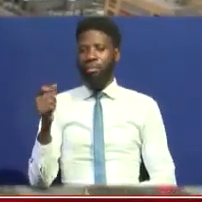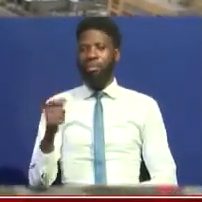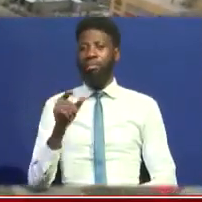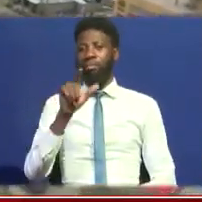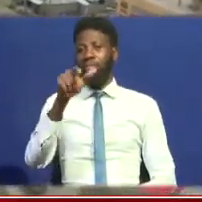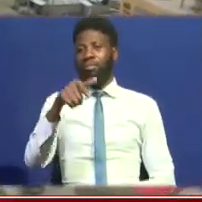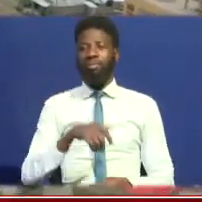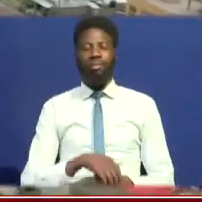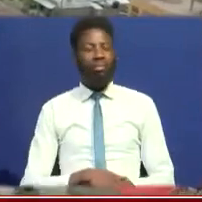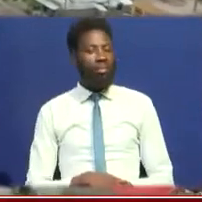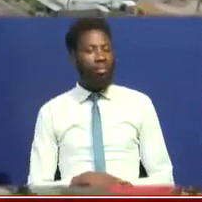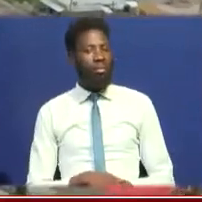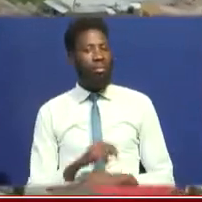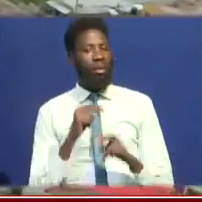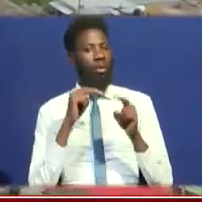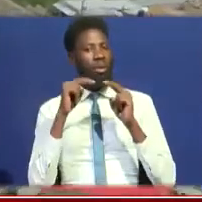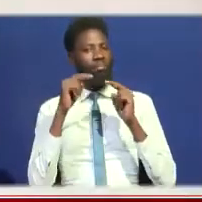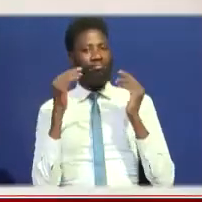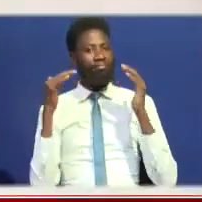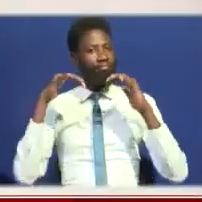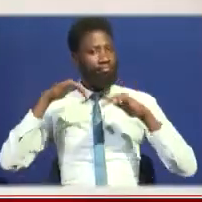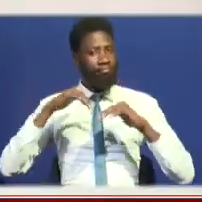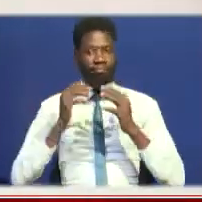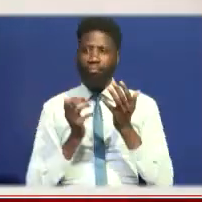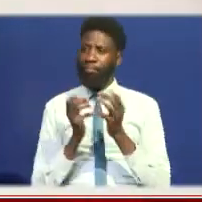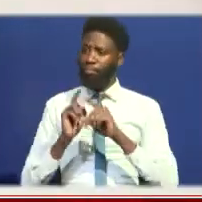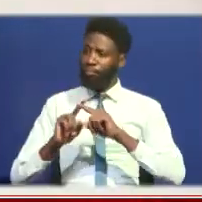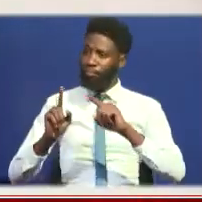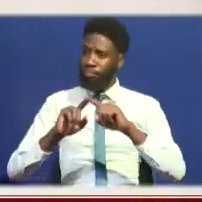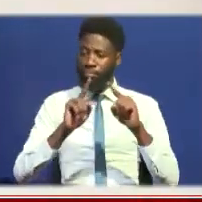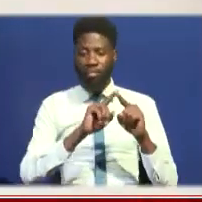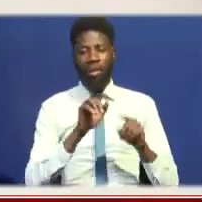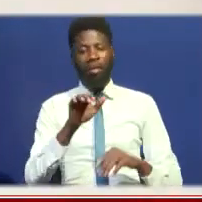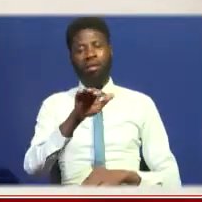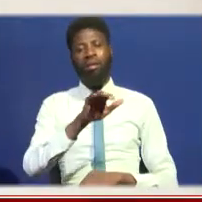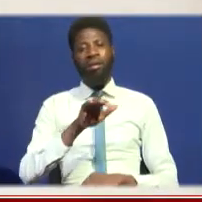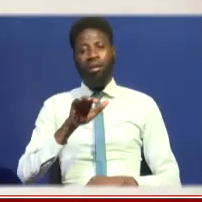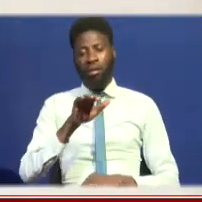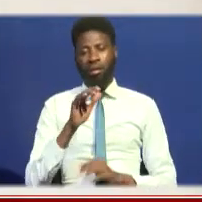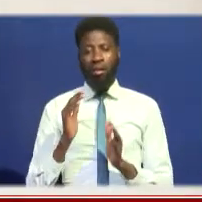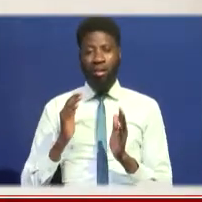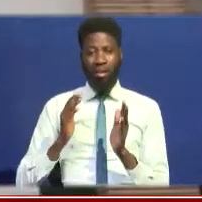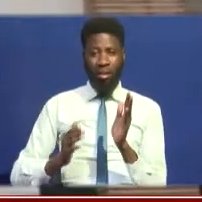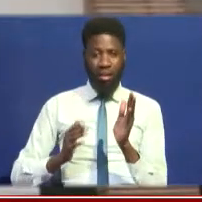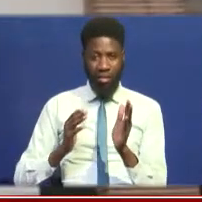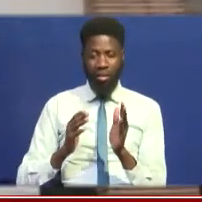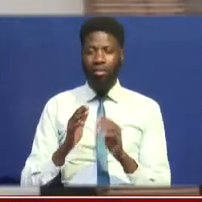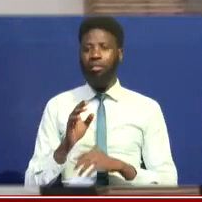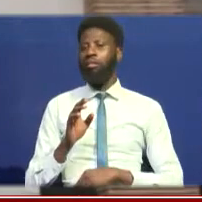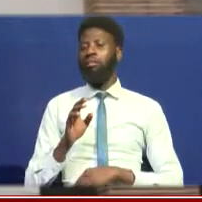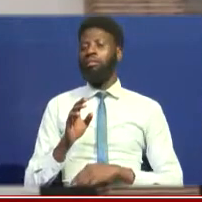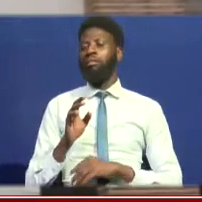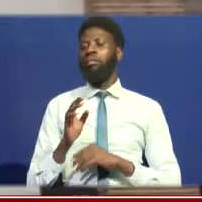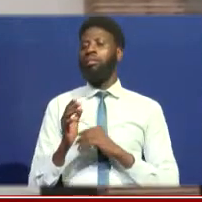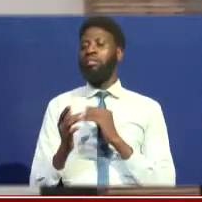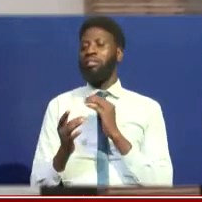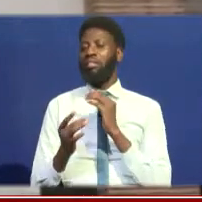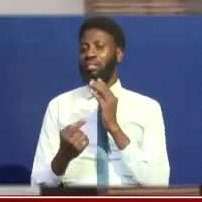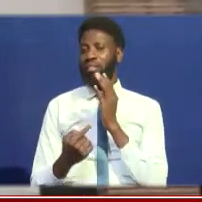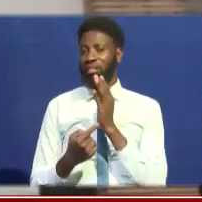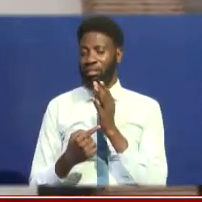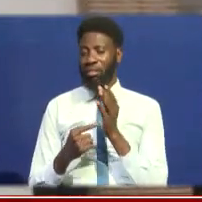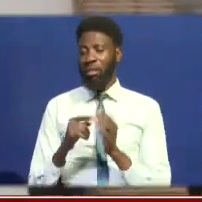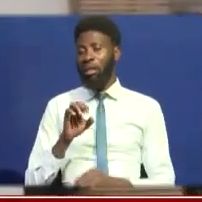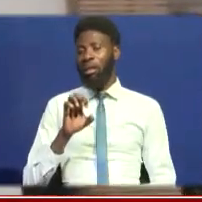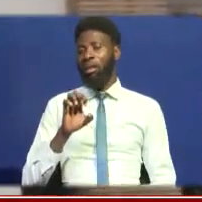Hotels and conference businesses have ballooned along the Lake Naivasha, Elimitaita and Lake Nakuru development nodes. This